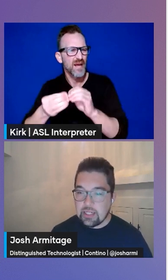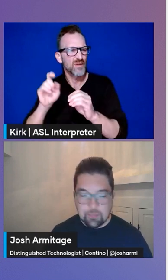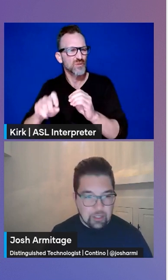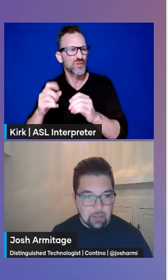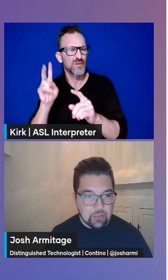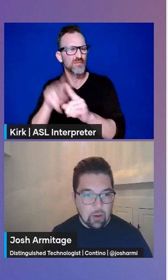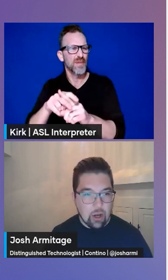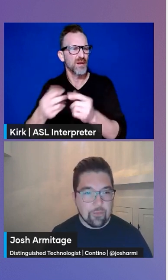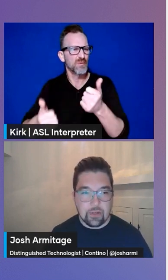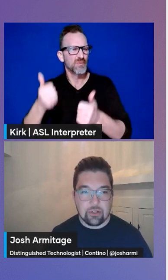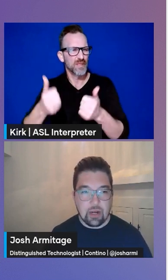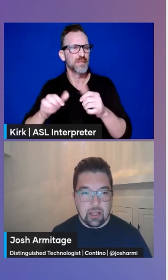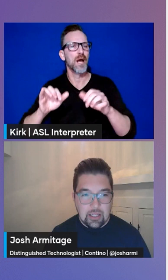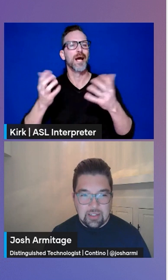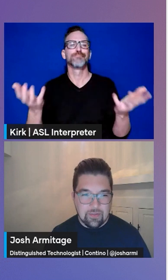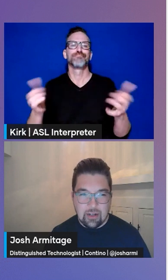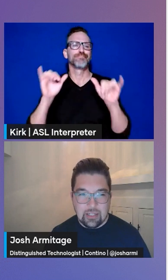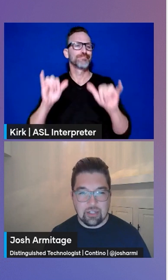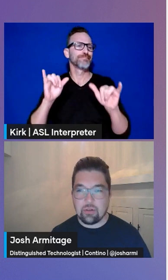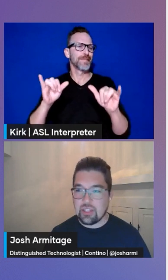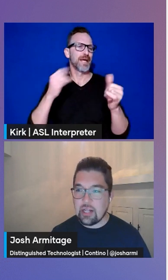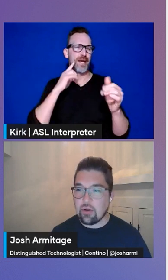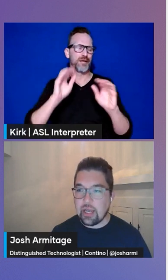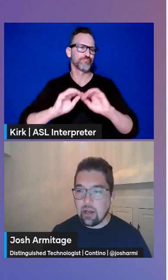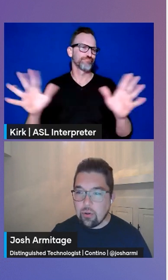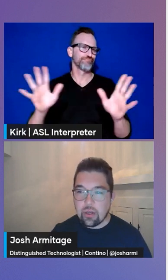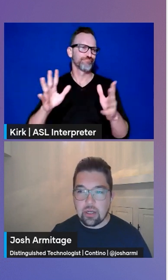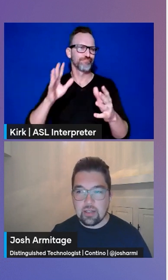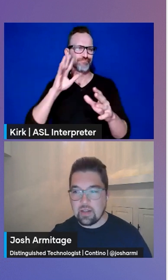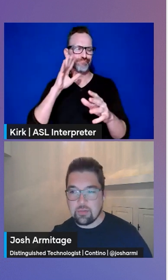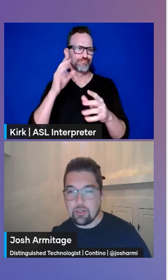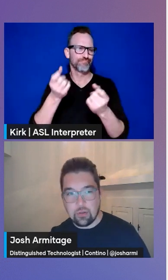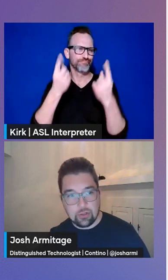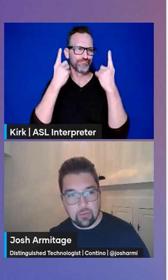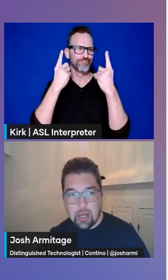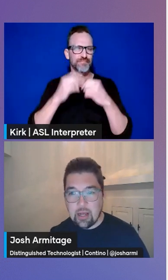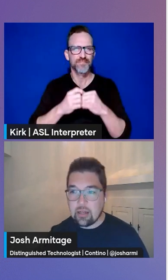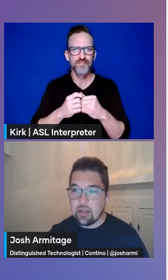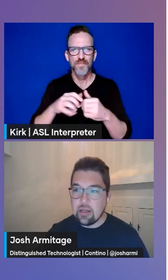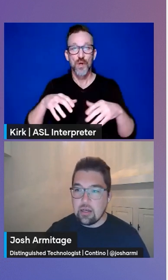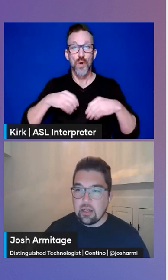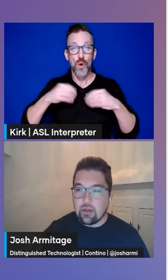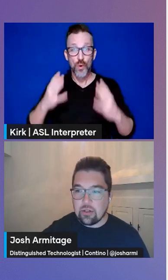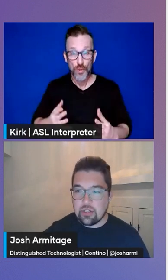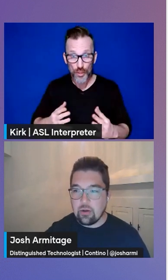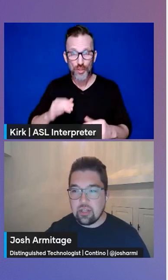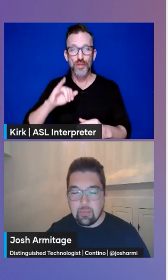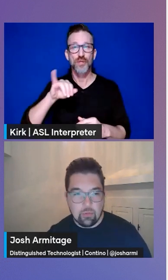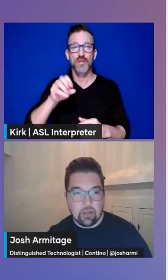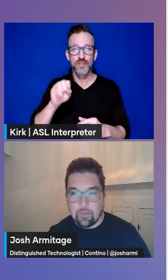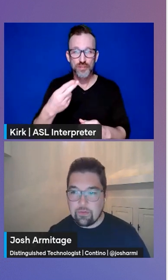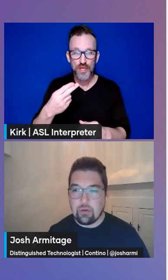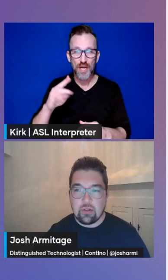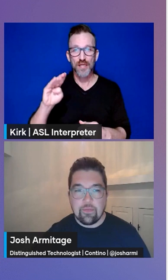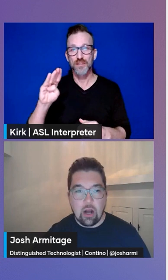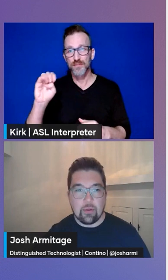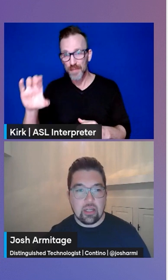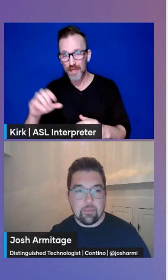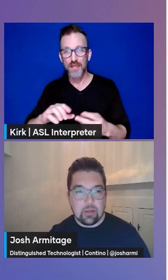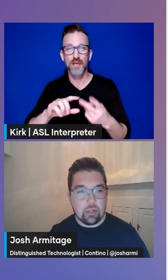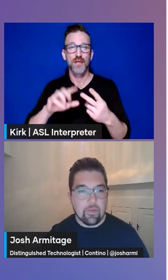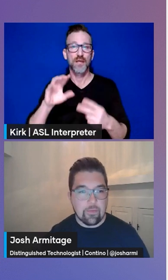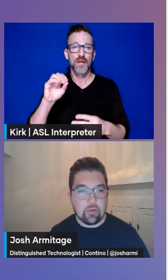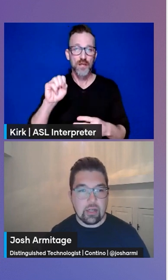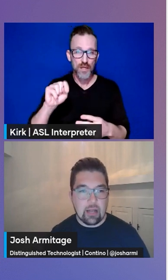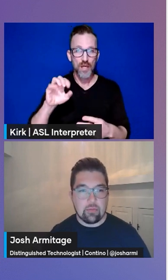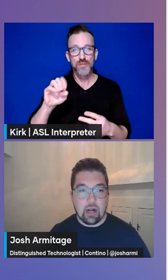Now this becomes quite obvious, right? Like this is very easy to understand. Okay, owner either has to be Joshua Beck, cost code can be one of a few, and environment can